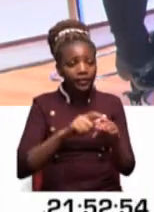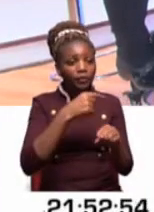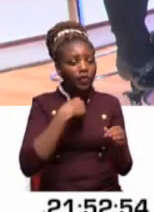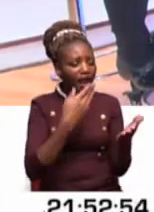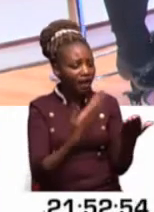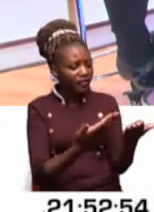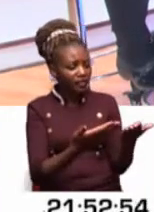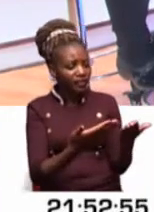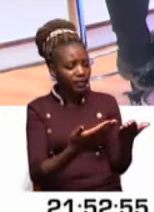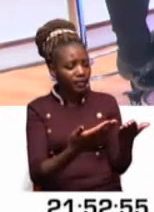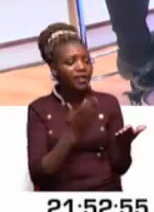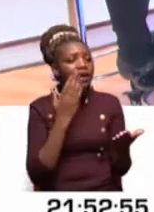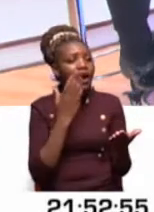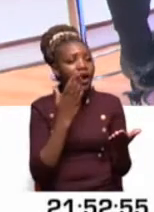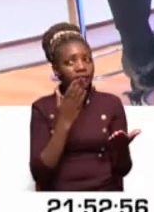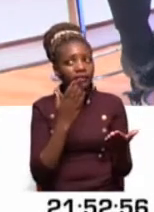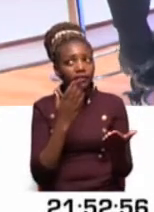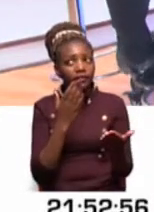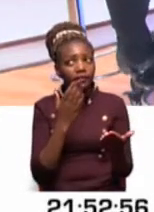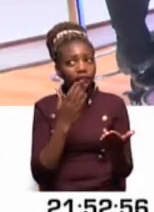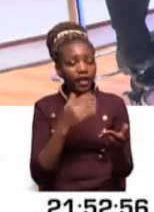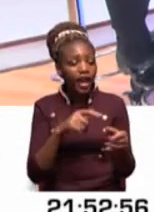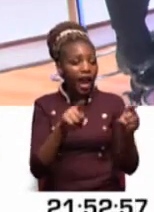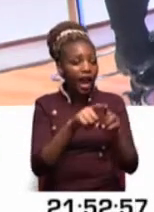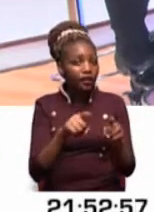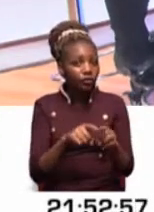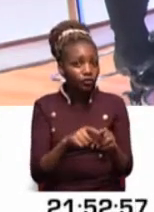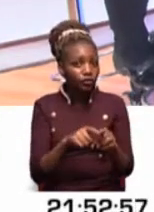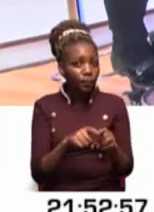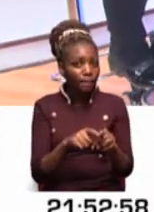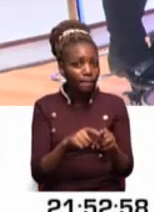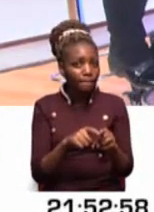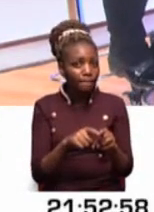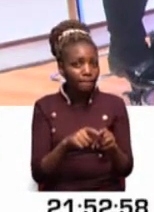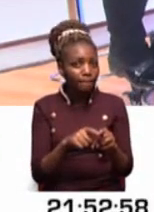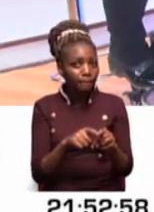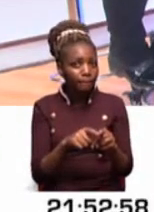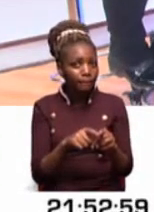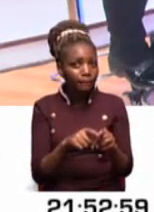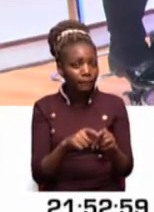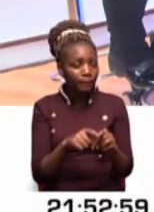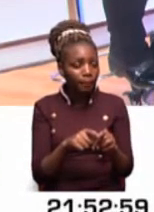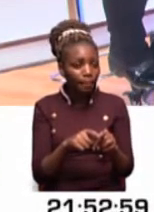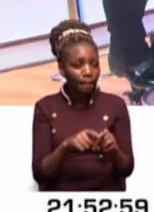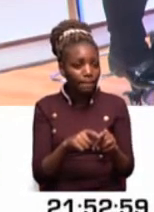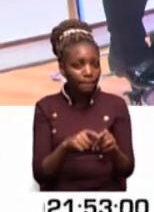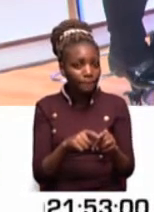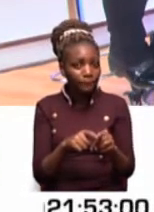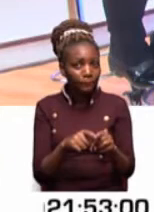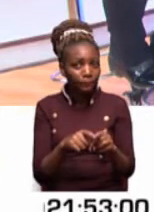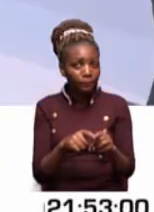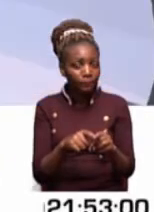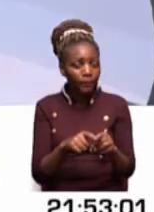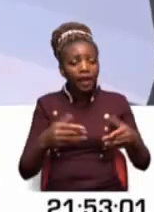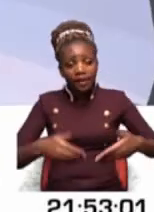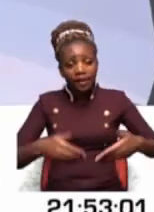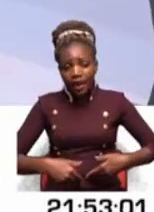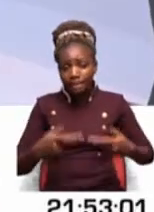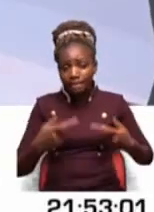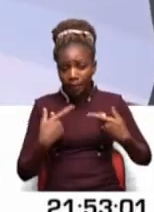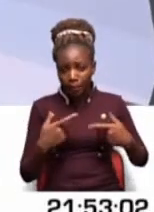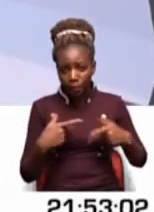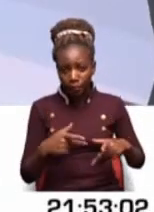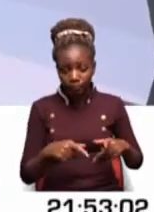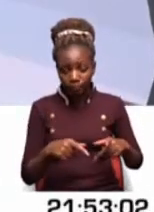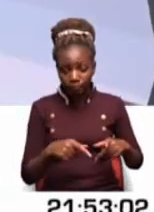and because of the nature of this channel, our audience reaches mainly young people. And young people are, in these